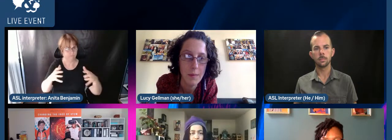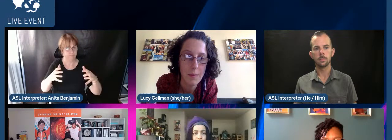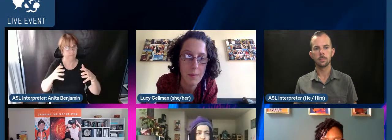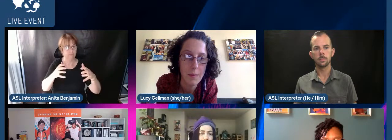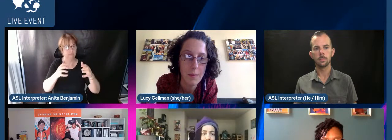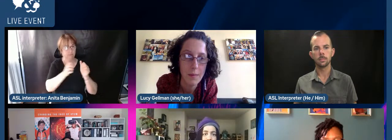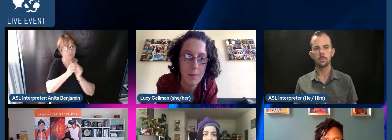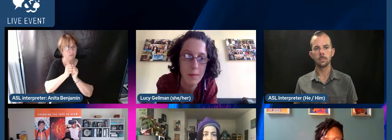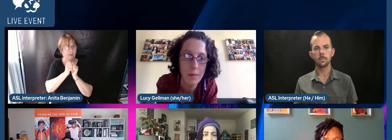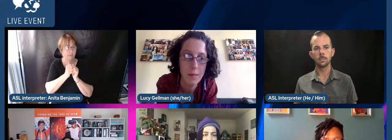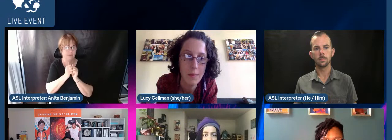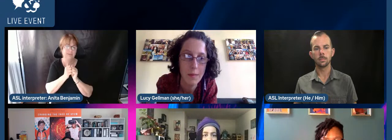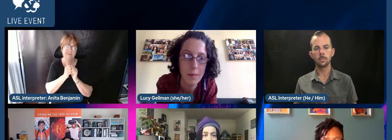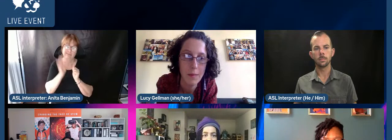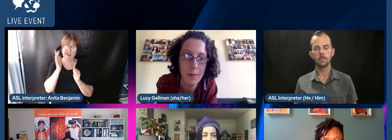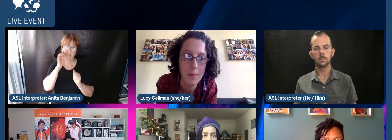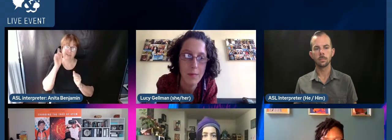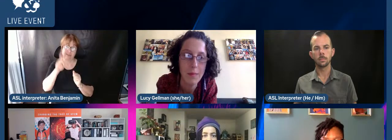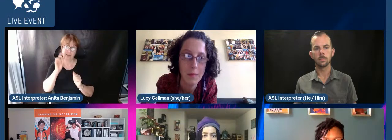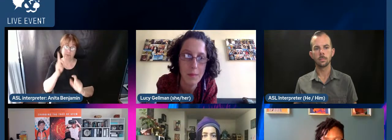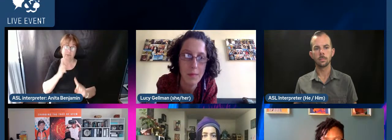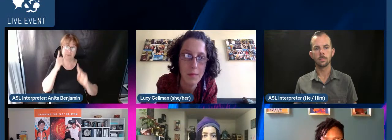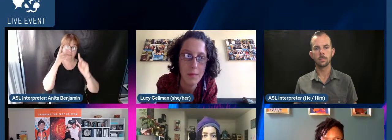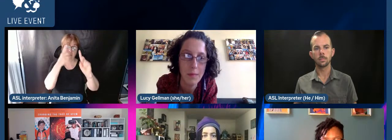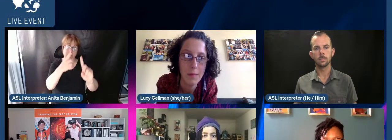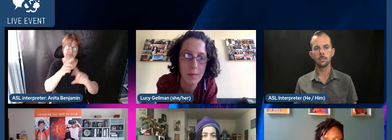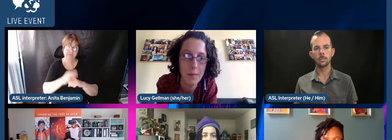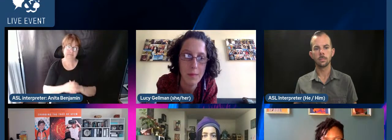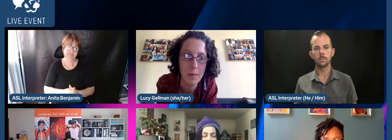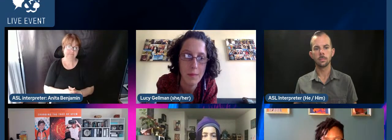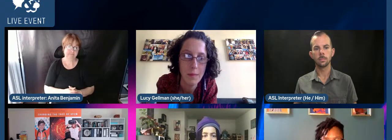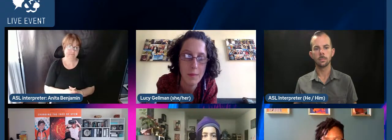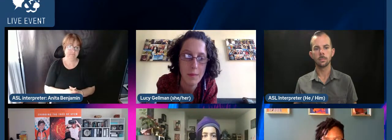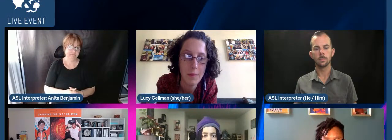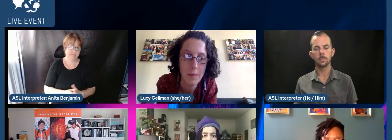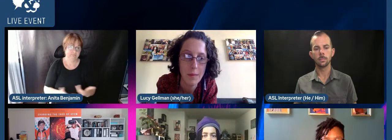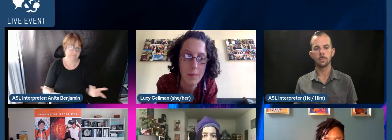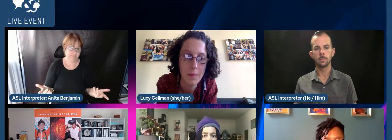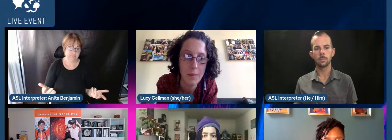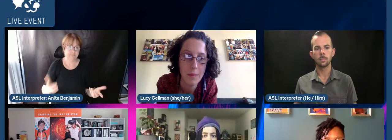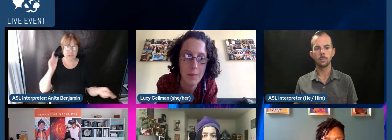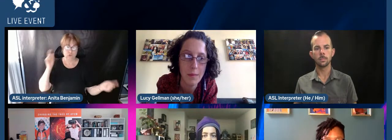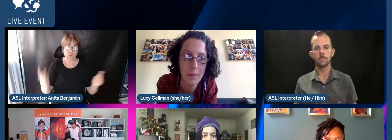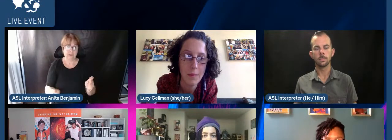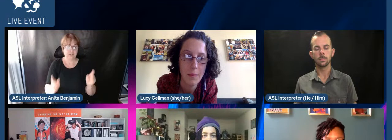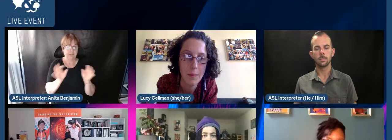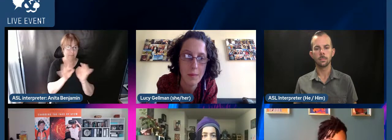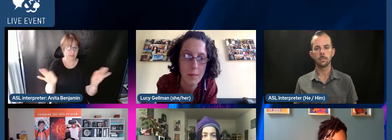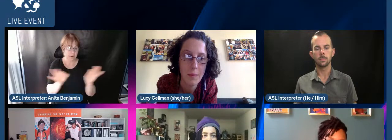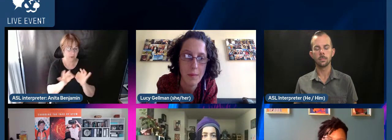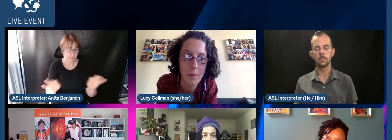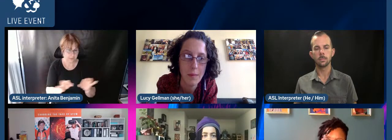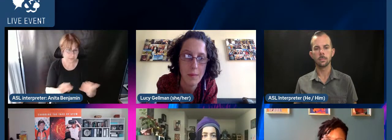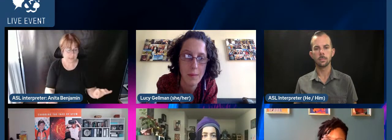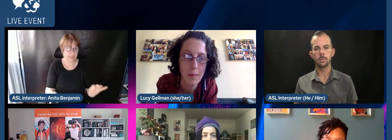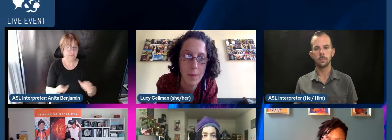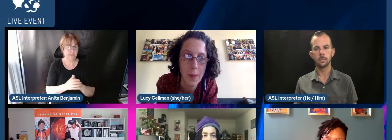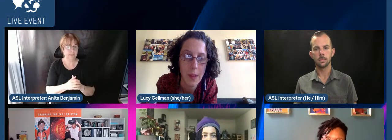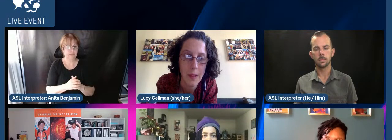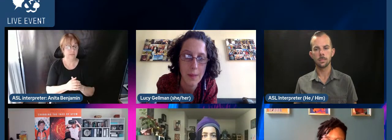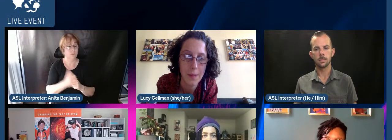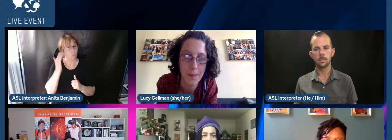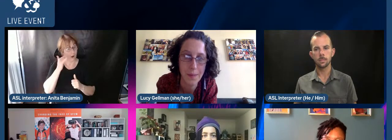we have to move towards changing the narrative. And that narrative changes